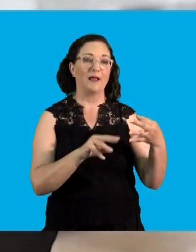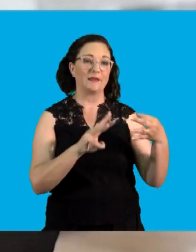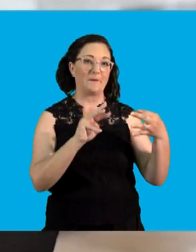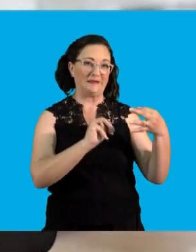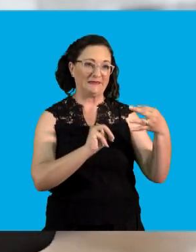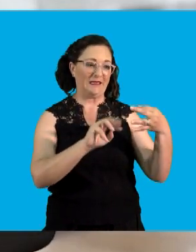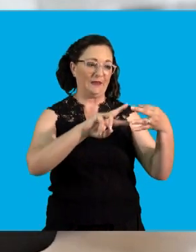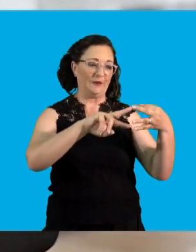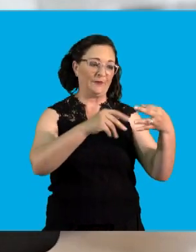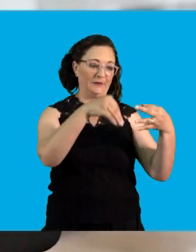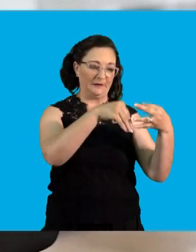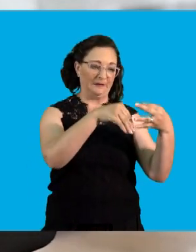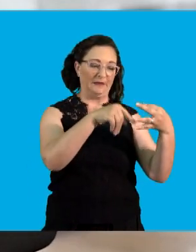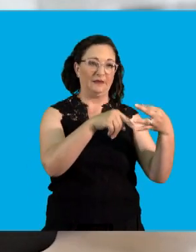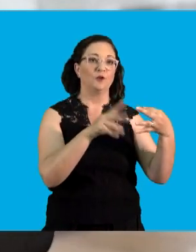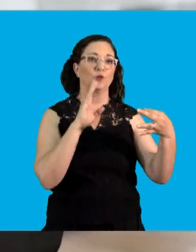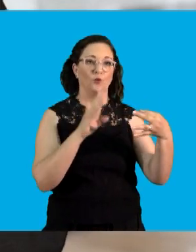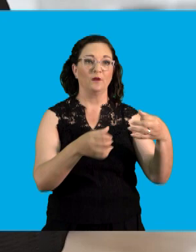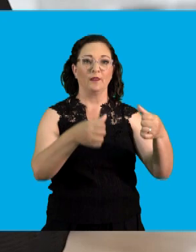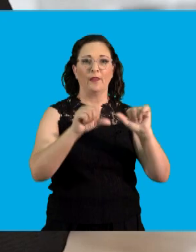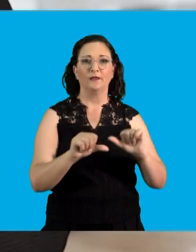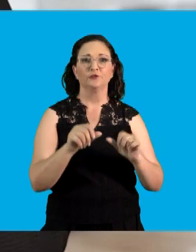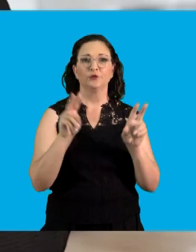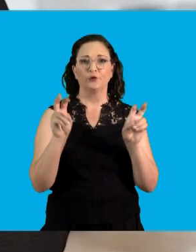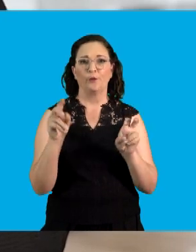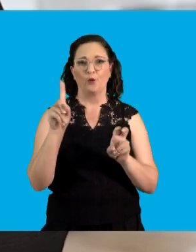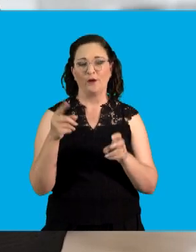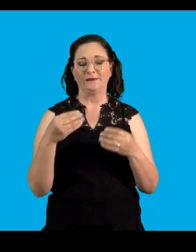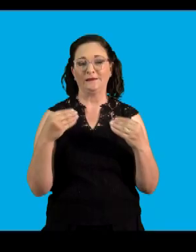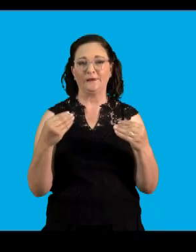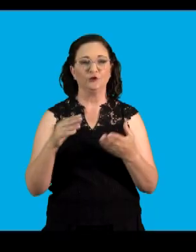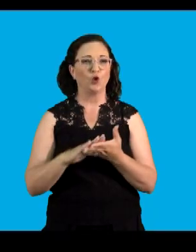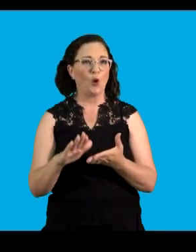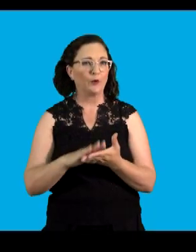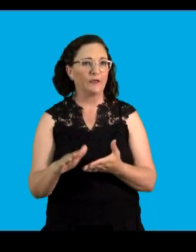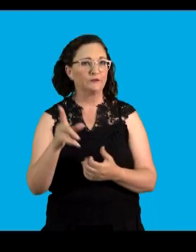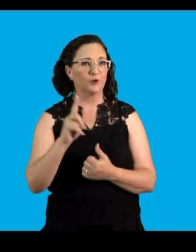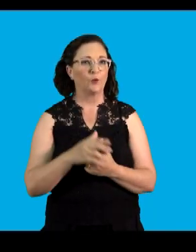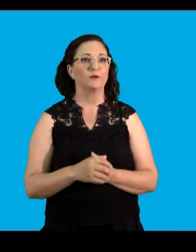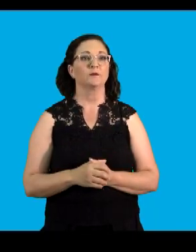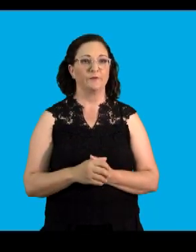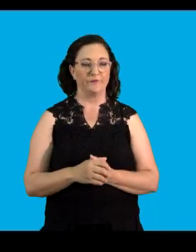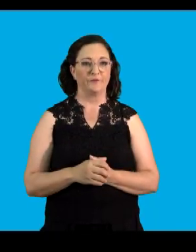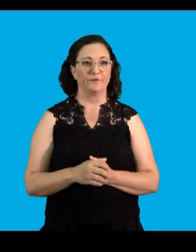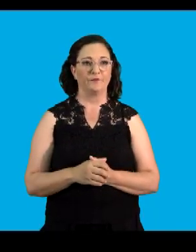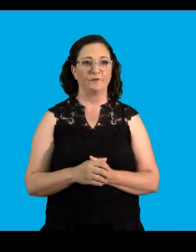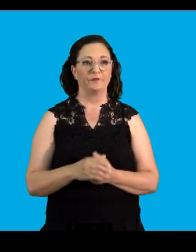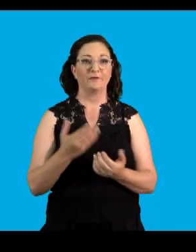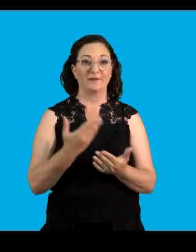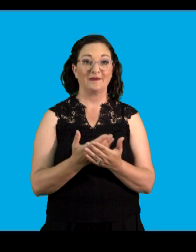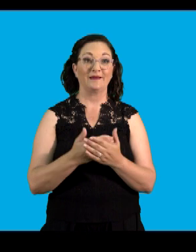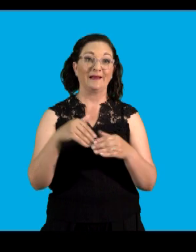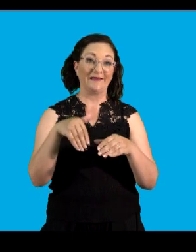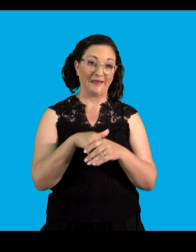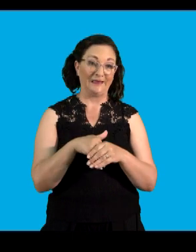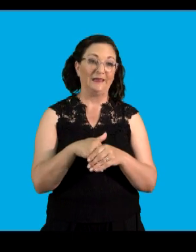on to our next topic, which is the business operations. Under business operations, these are the topics that forms part of